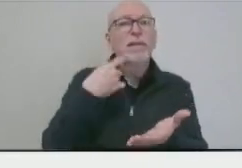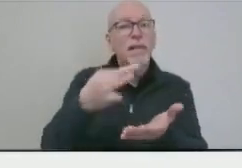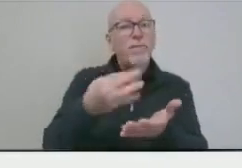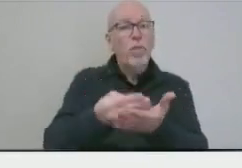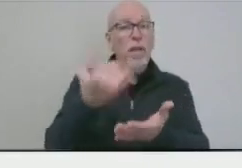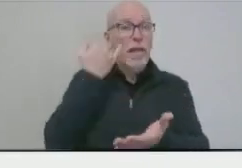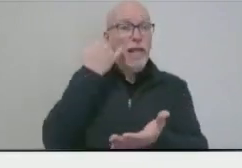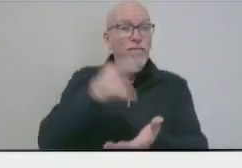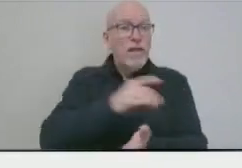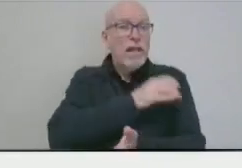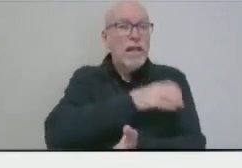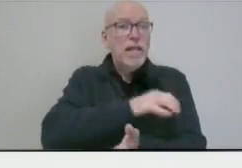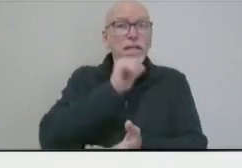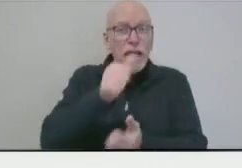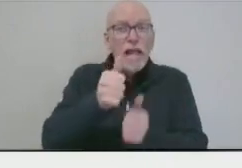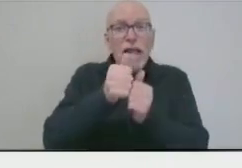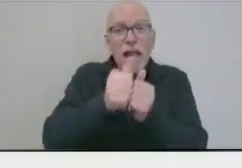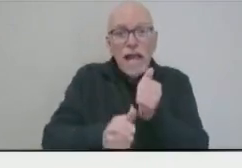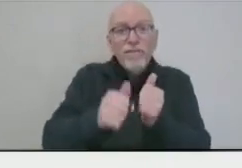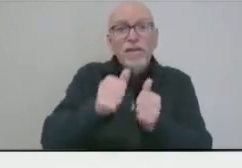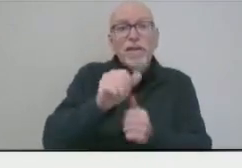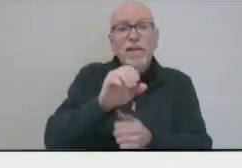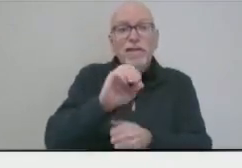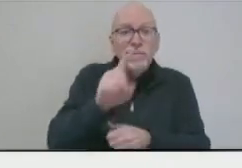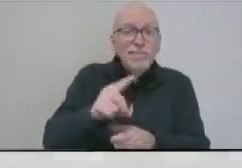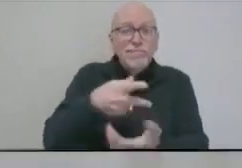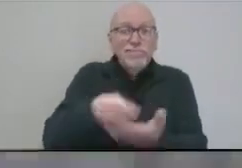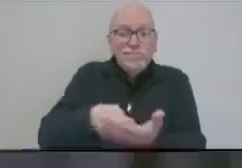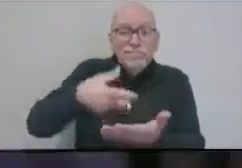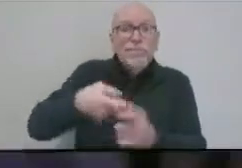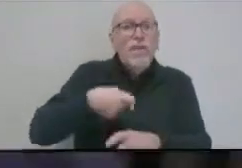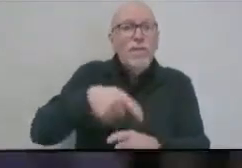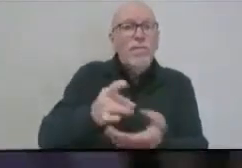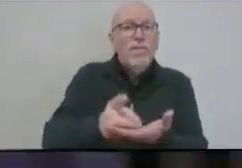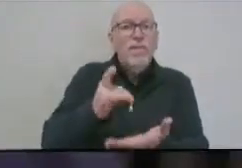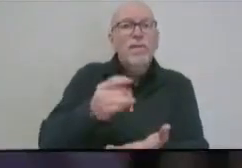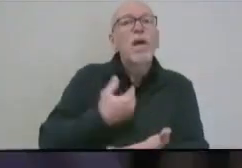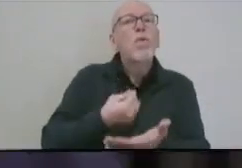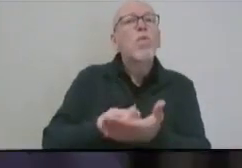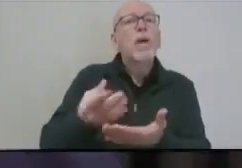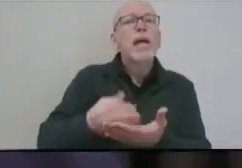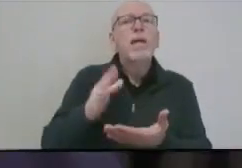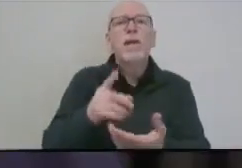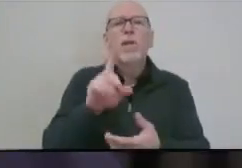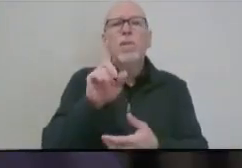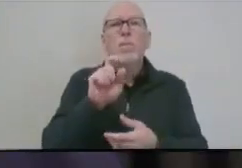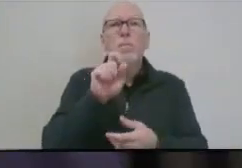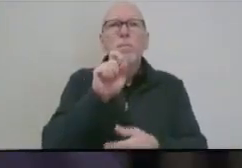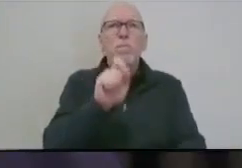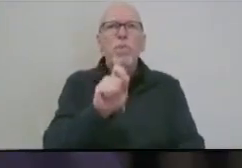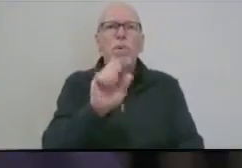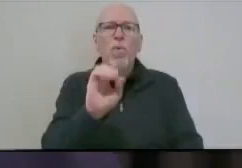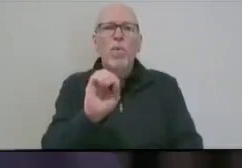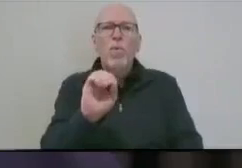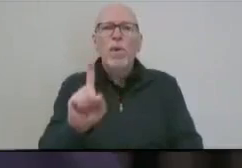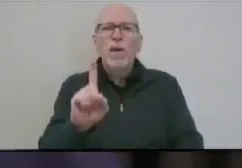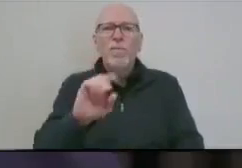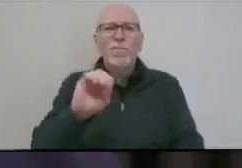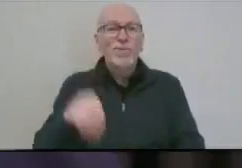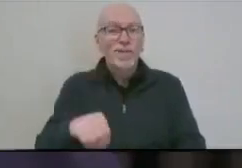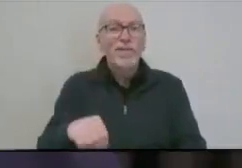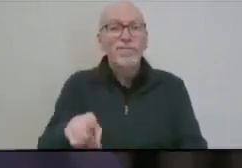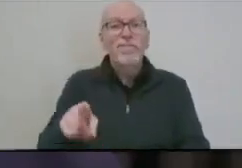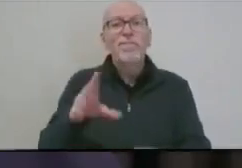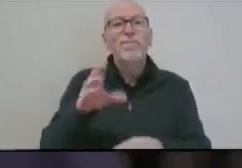clinic doesn't get every single dose from a vial. Our wastage is about 0.01%, and the credit goes to our vaccine clinics